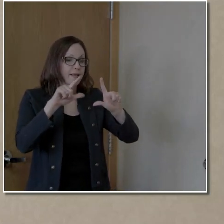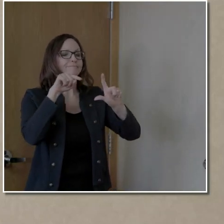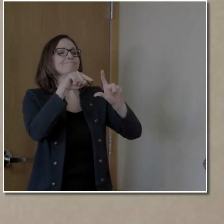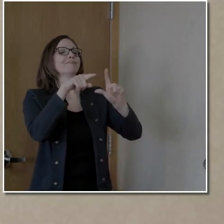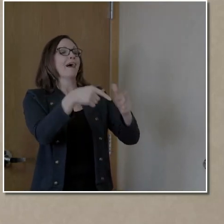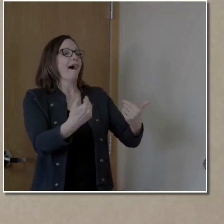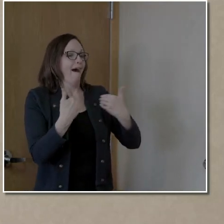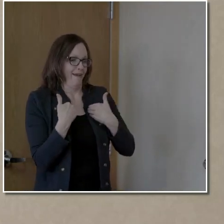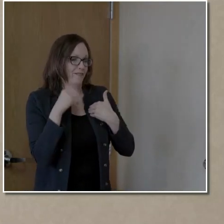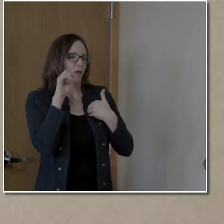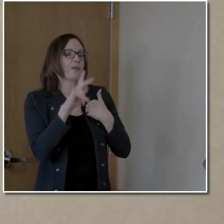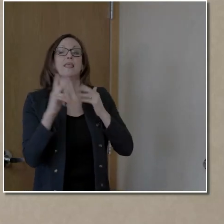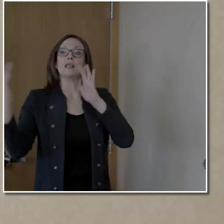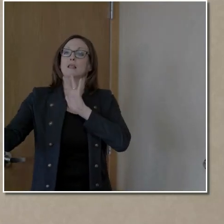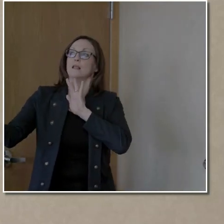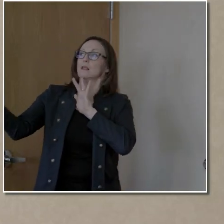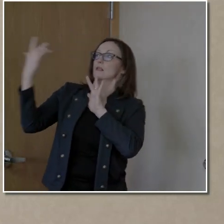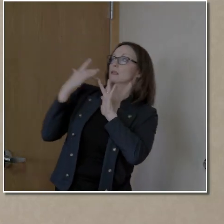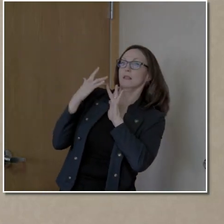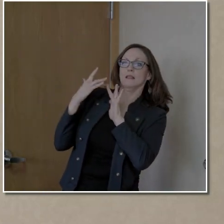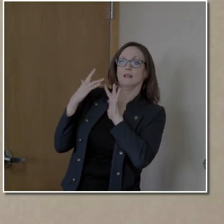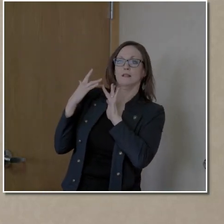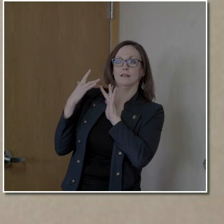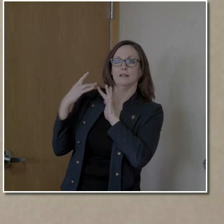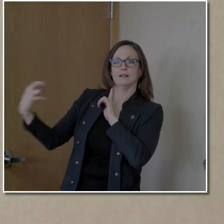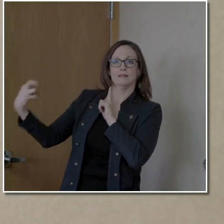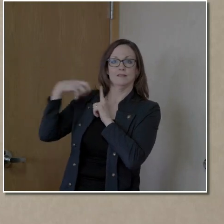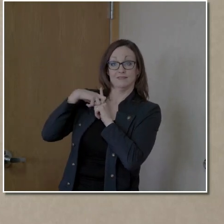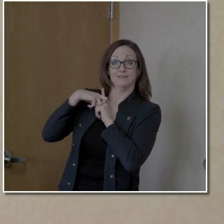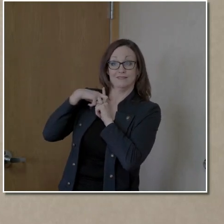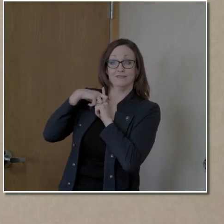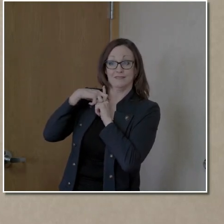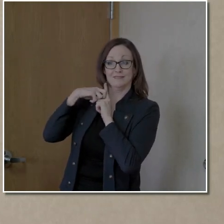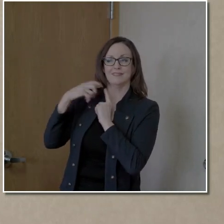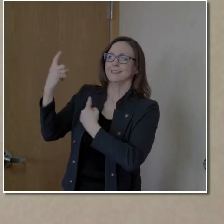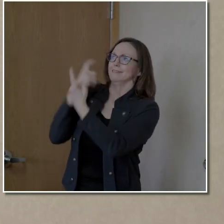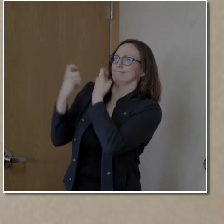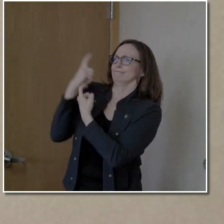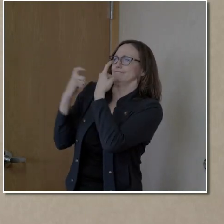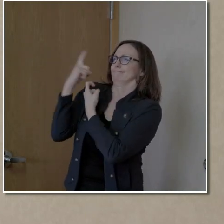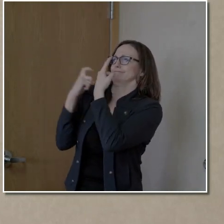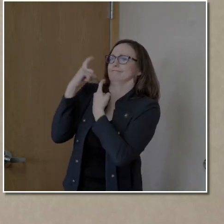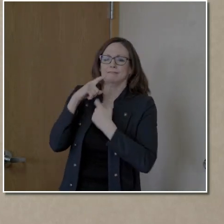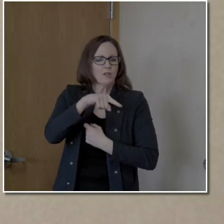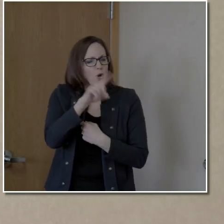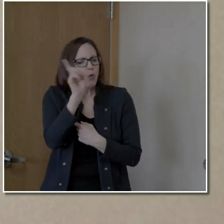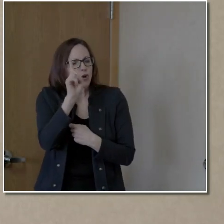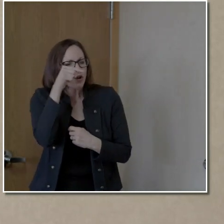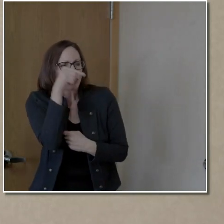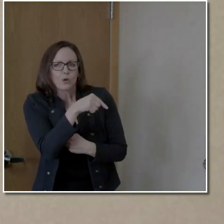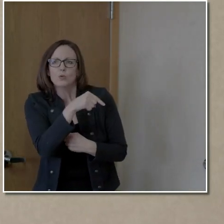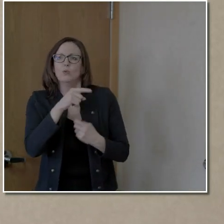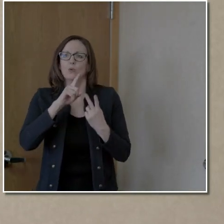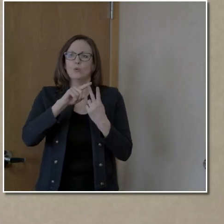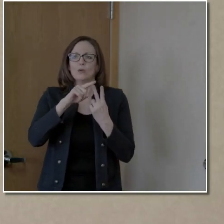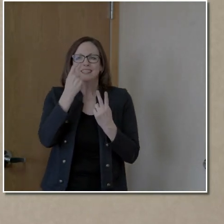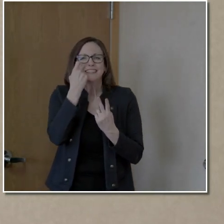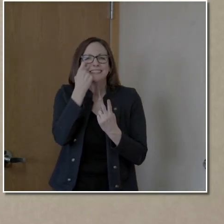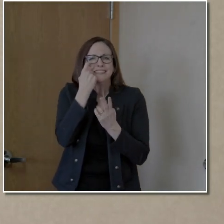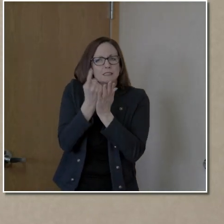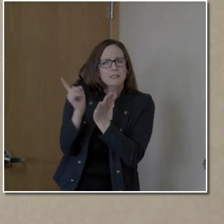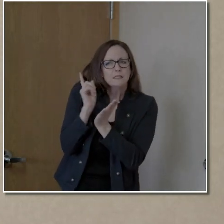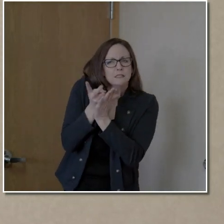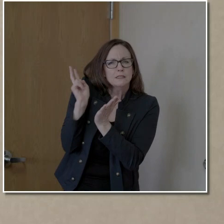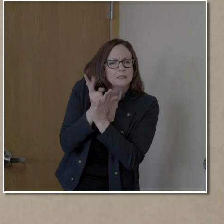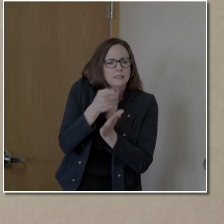and their symptoms and give them counsel about the need to quarantine for 14 days. And then we ask them about